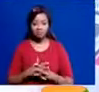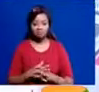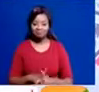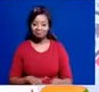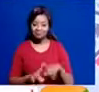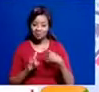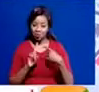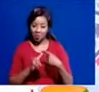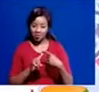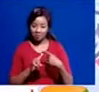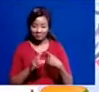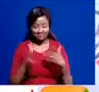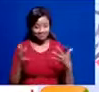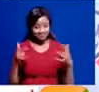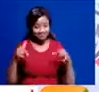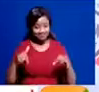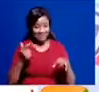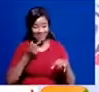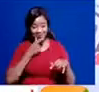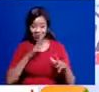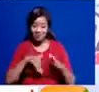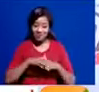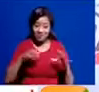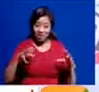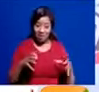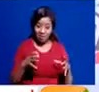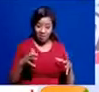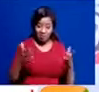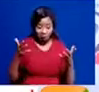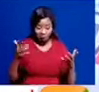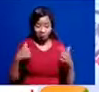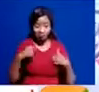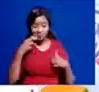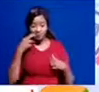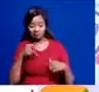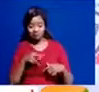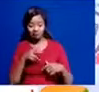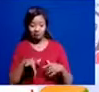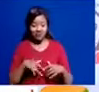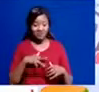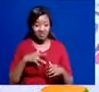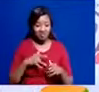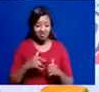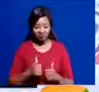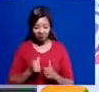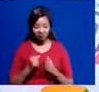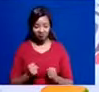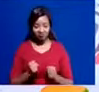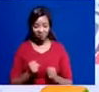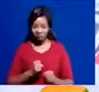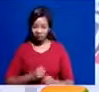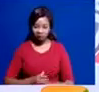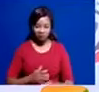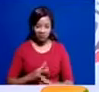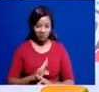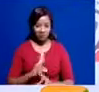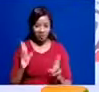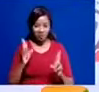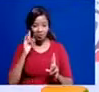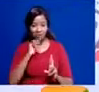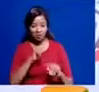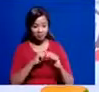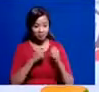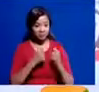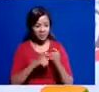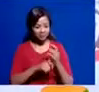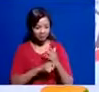like to say this is Gor Mahia, and when I see Gor Mahia, I think it gives me a very big appetite, because it's a big team,